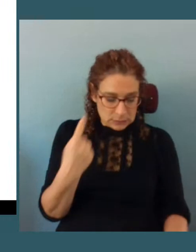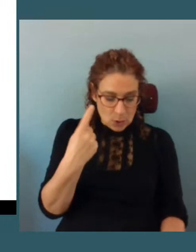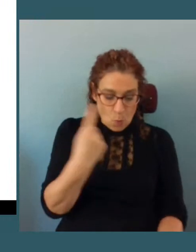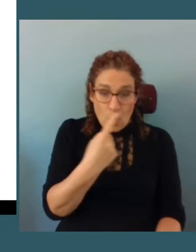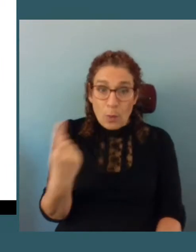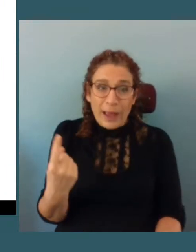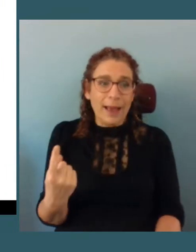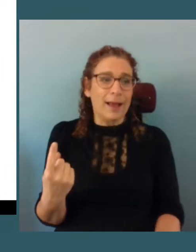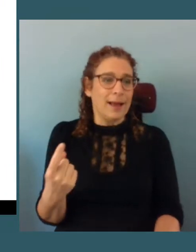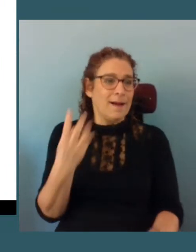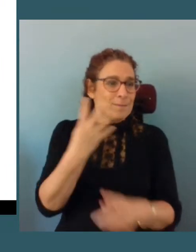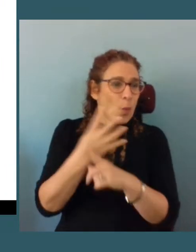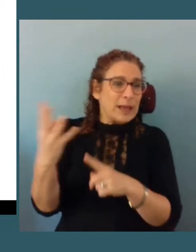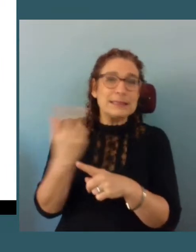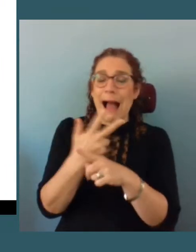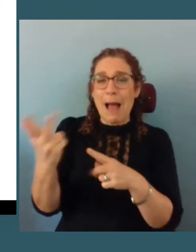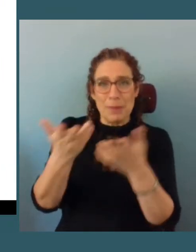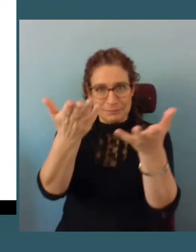weeks, or 8 weeks?